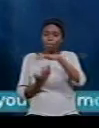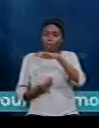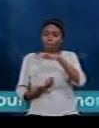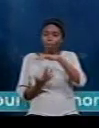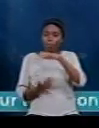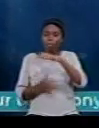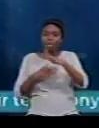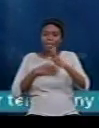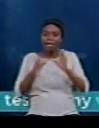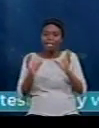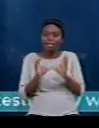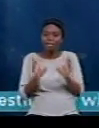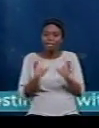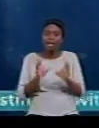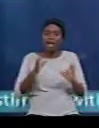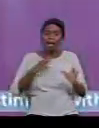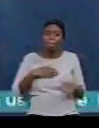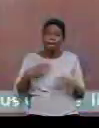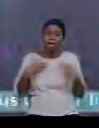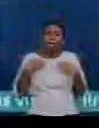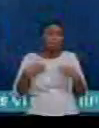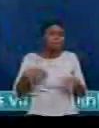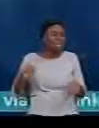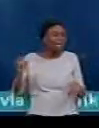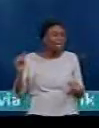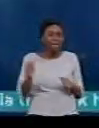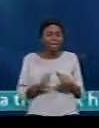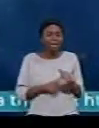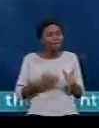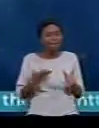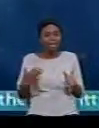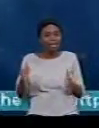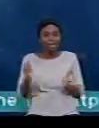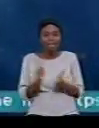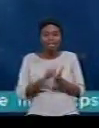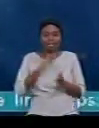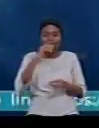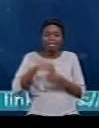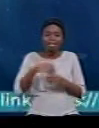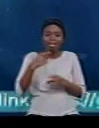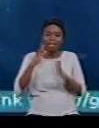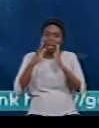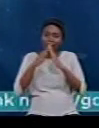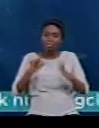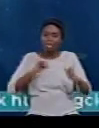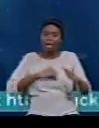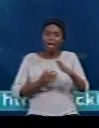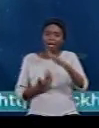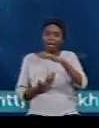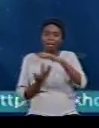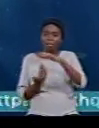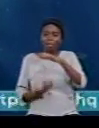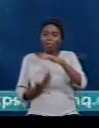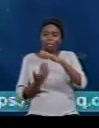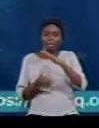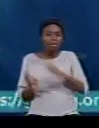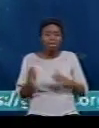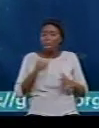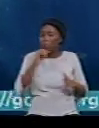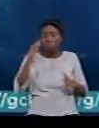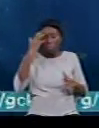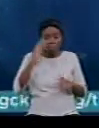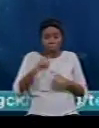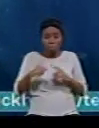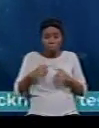certificates, my clothes, everything that is in the house, I burnt them all. I don't know when I was doing